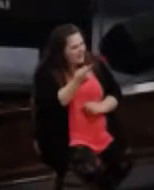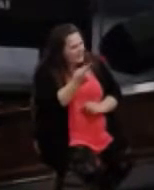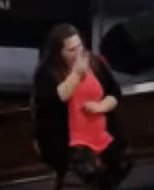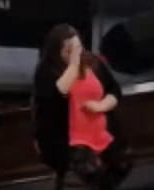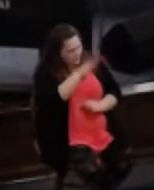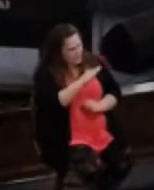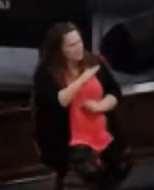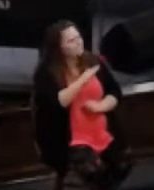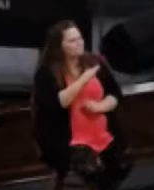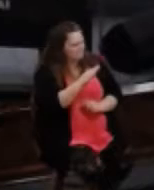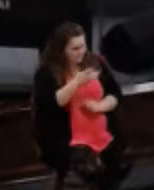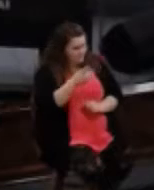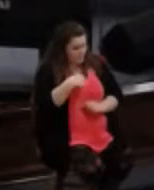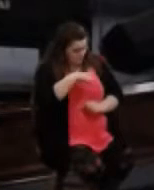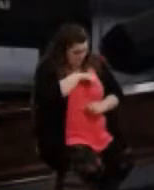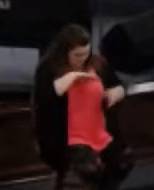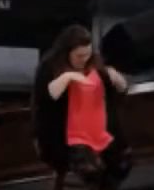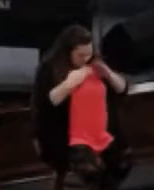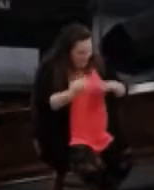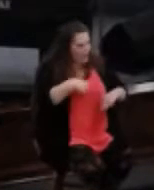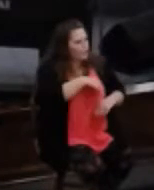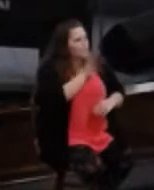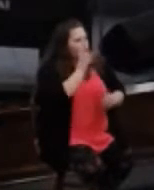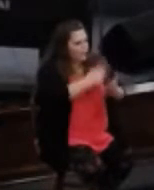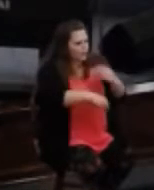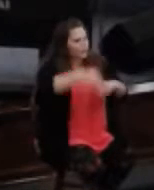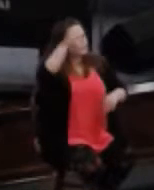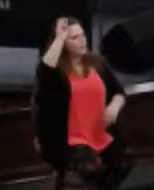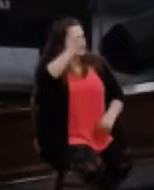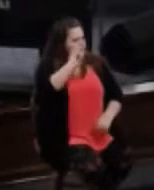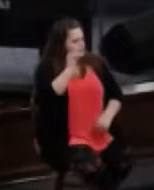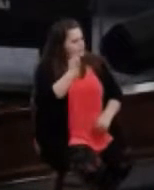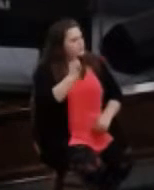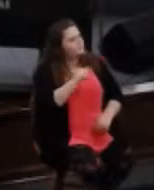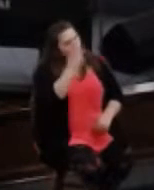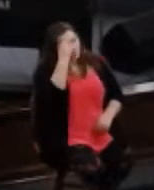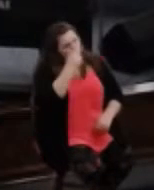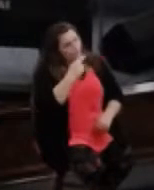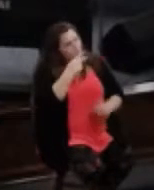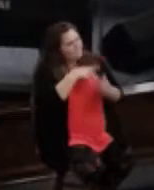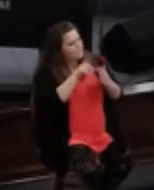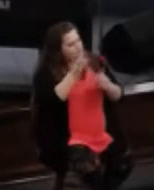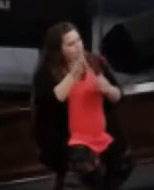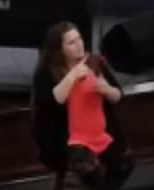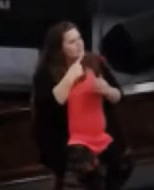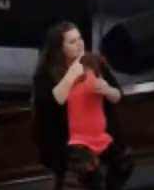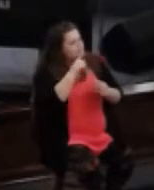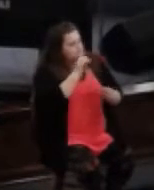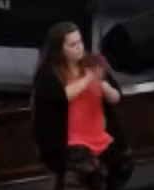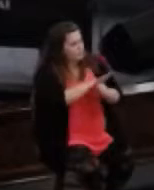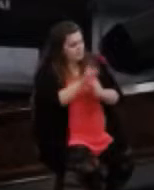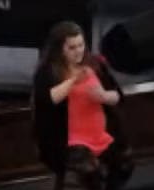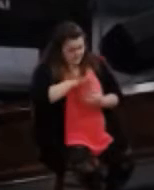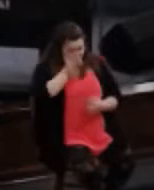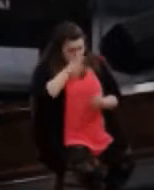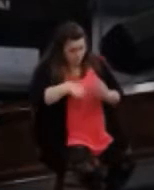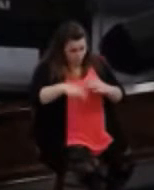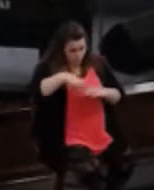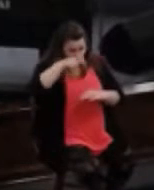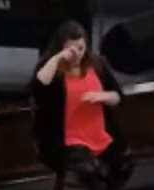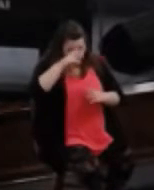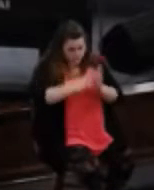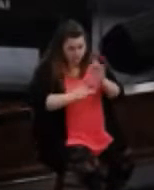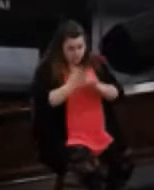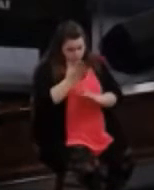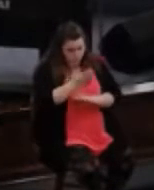too. Romans chapter 8, verse 11 promises, and if the Spirit of him who raised Jesus from the dead is living